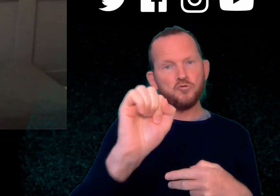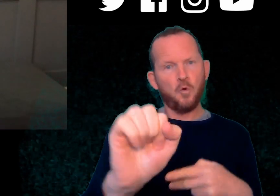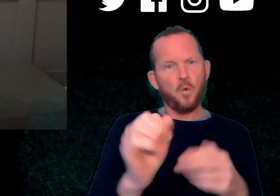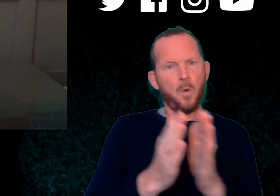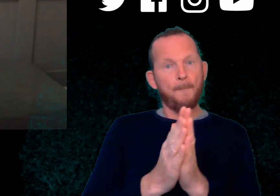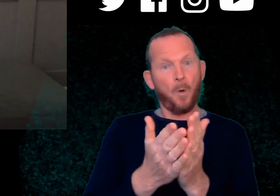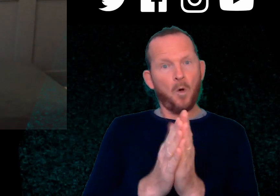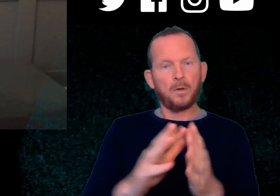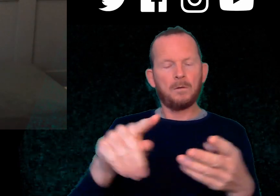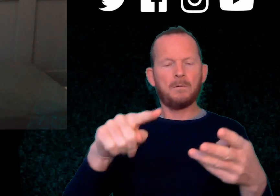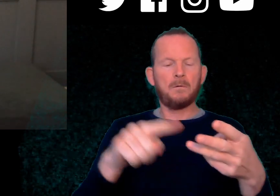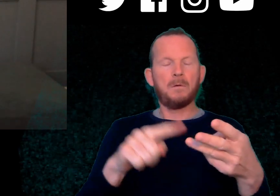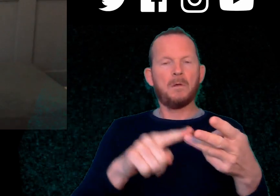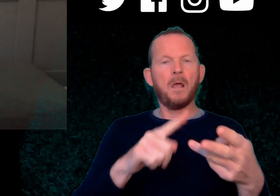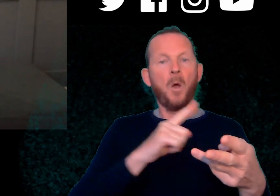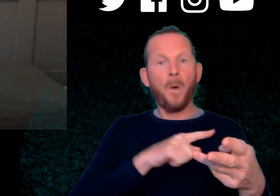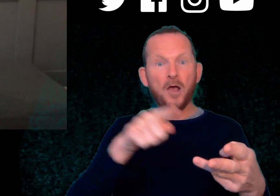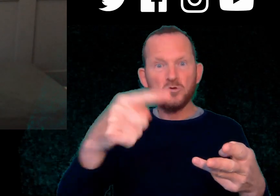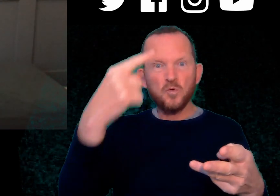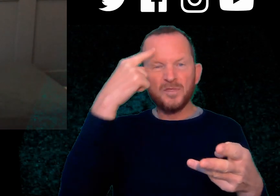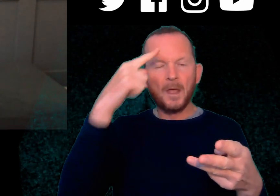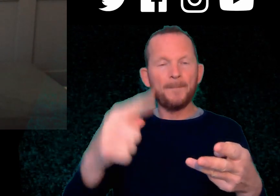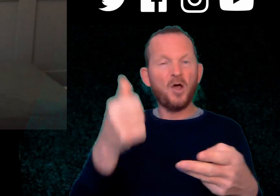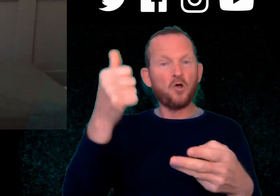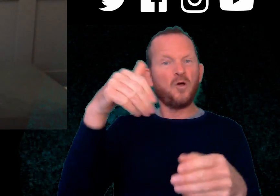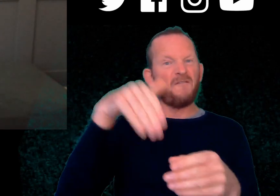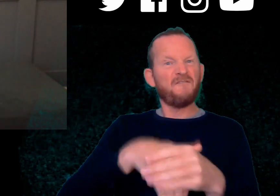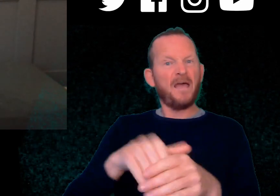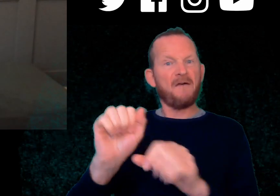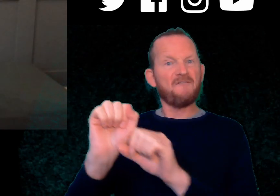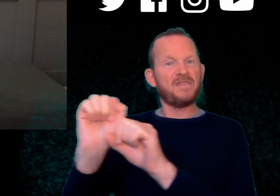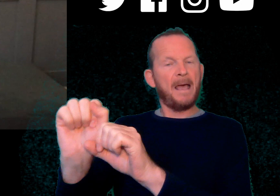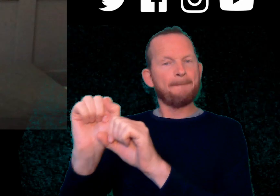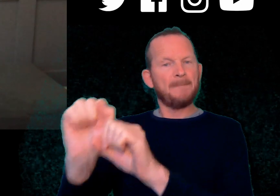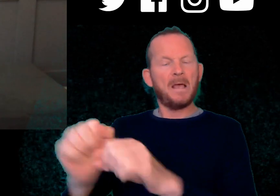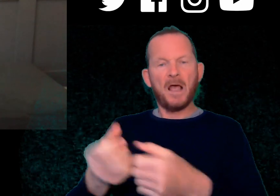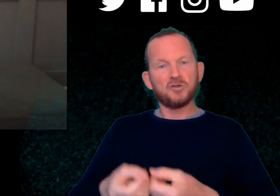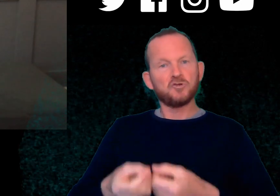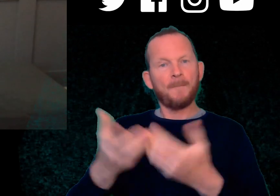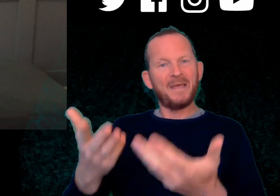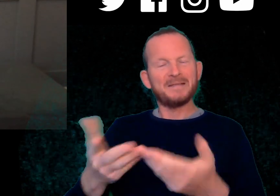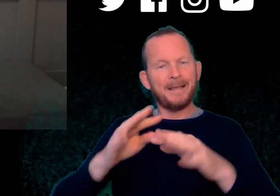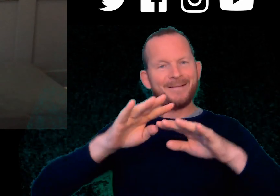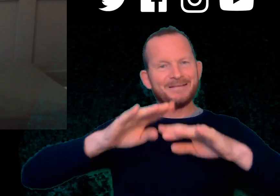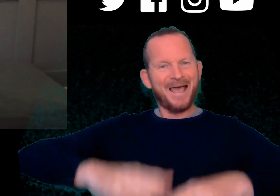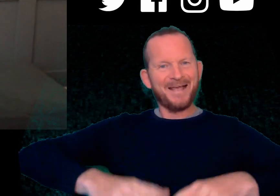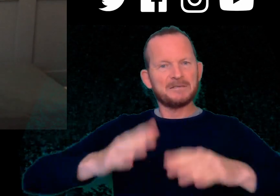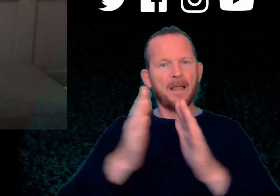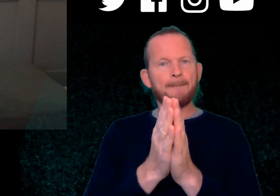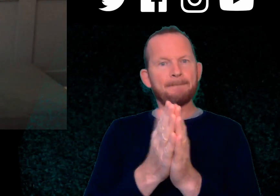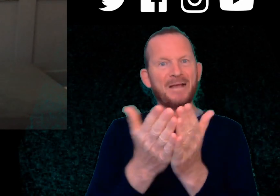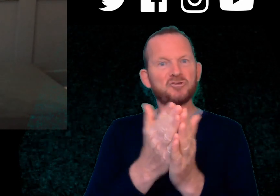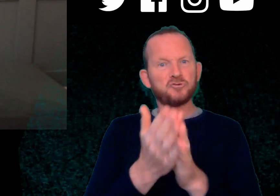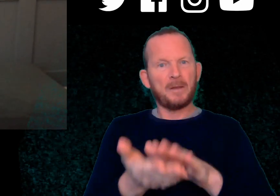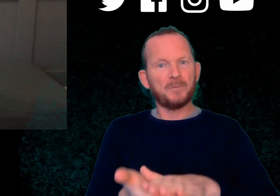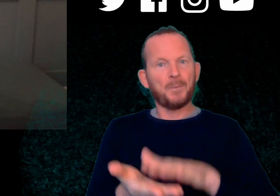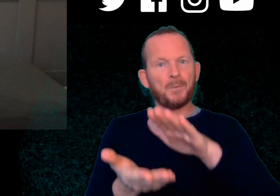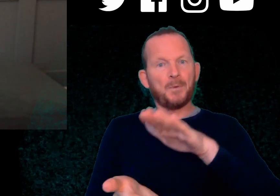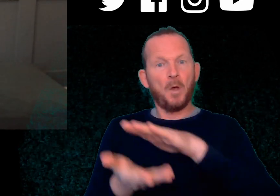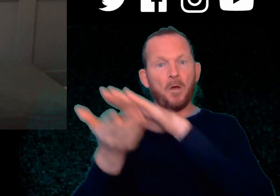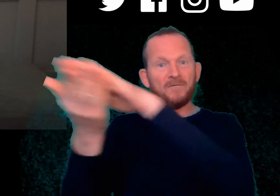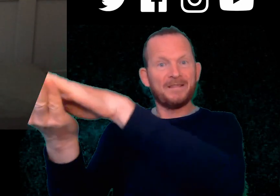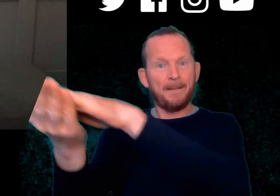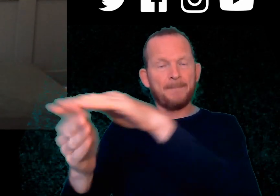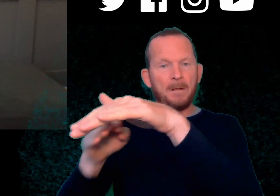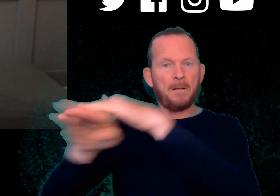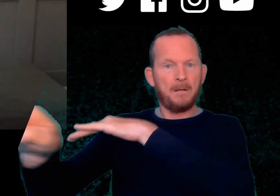book, and why you think you'd be a good fit for them, and of course you want to submit your text and manuscript